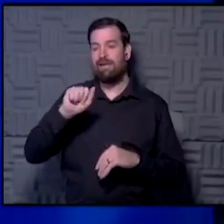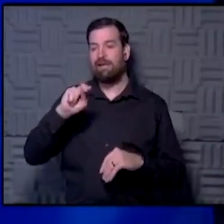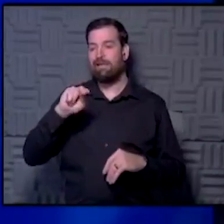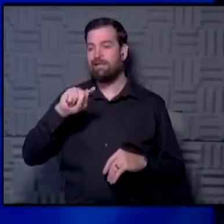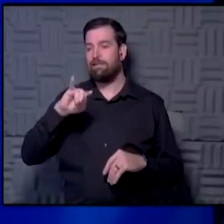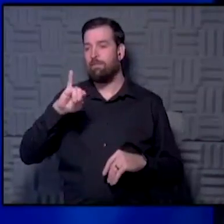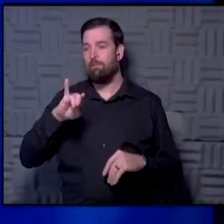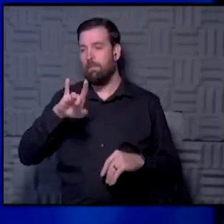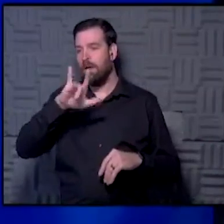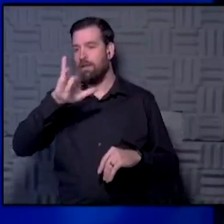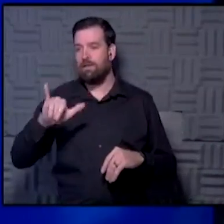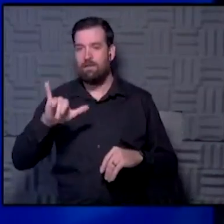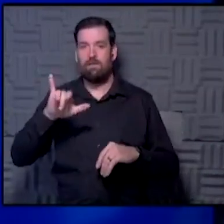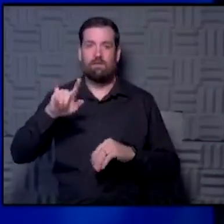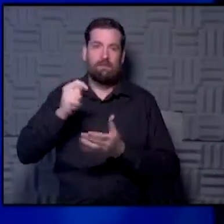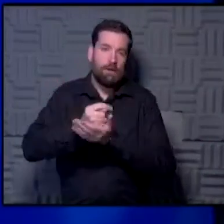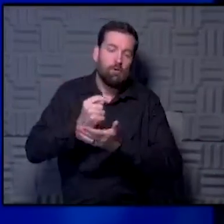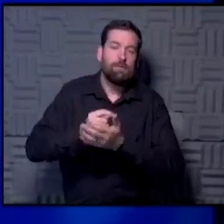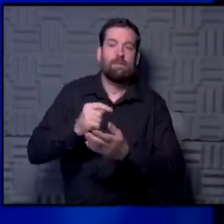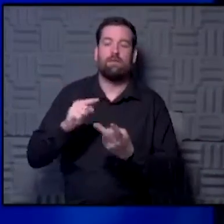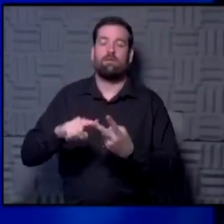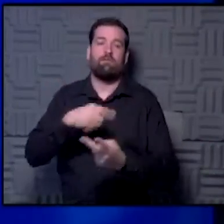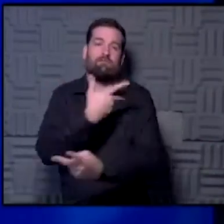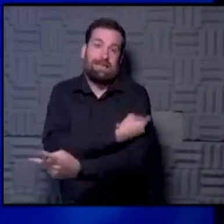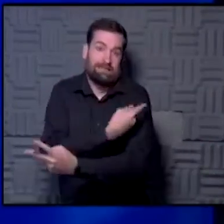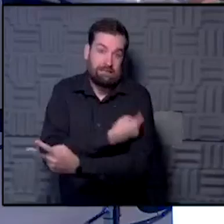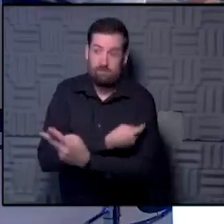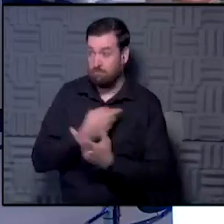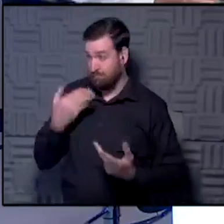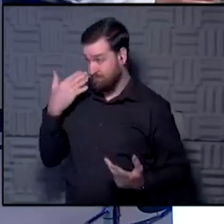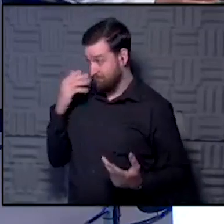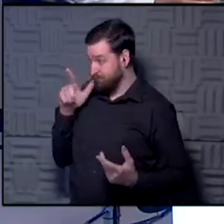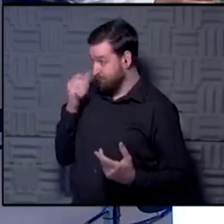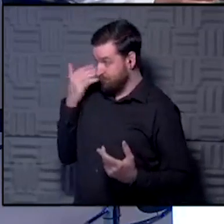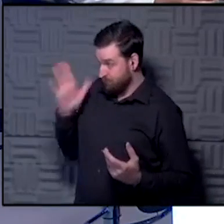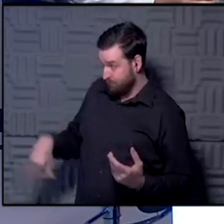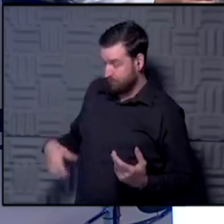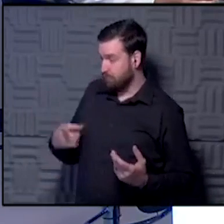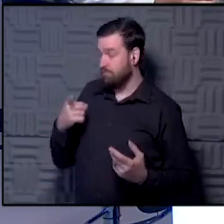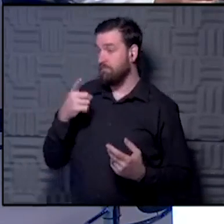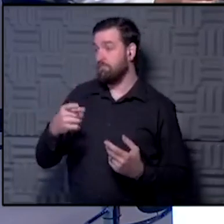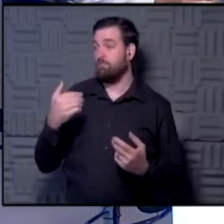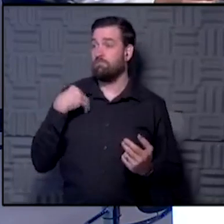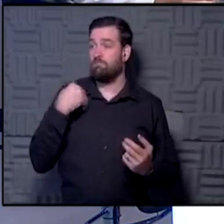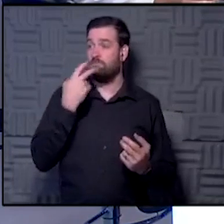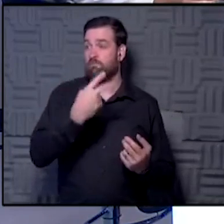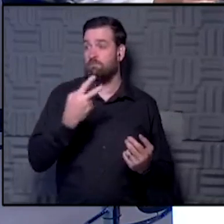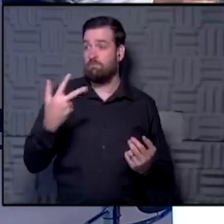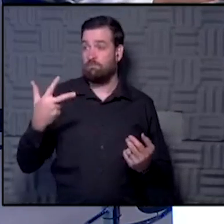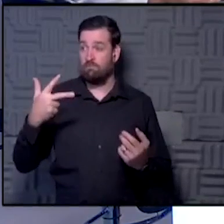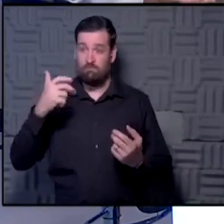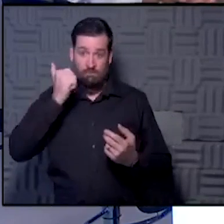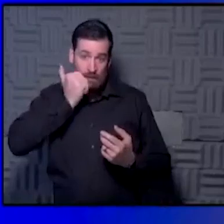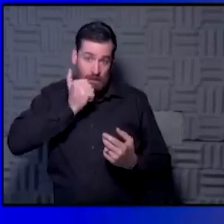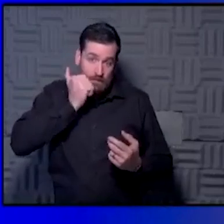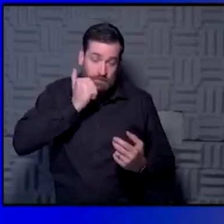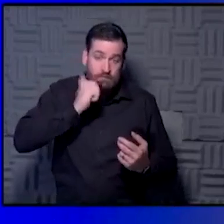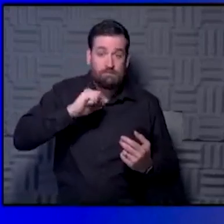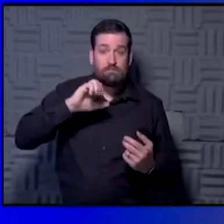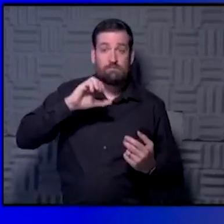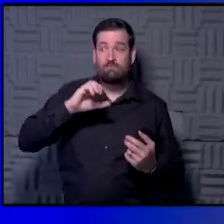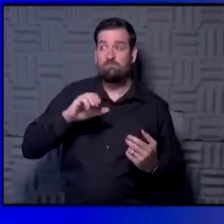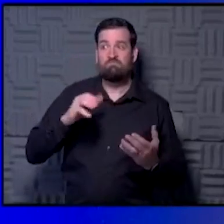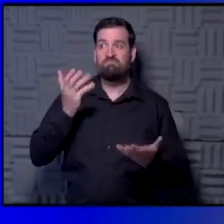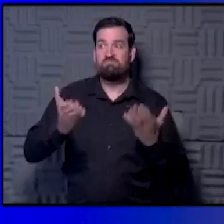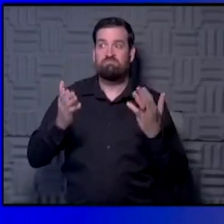and vaccines out there, and I think that those are both pretty. And who knows, if those masks, if they have 2 or 3 layers of cotton in them, people might be wearing